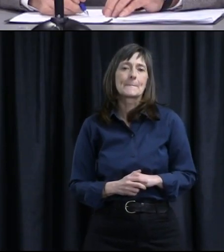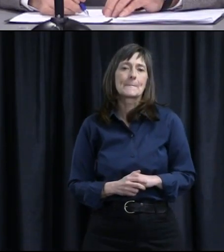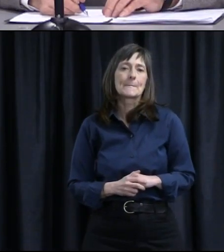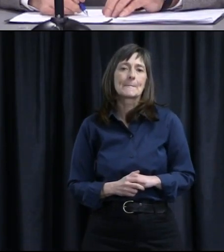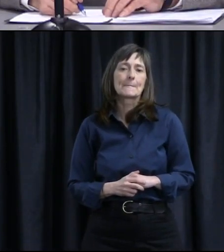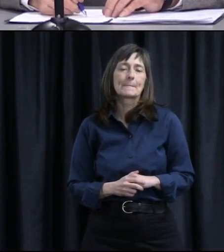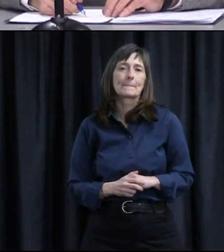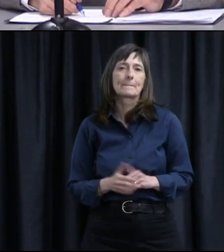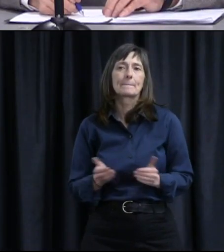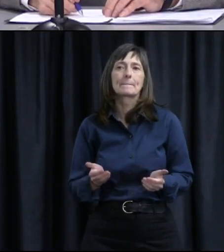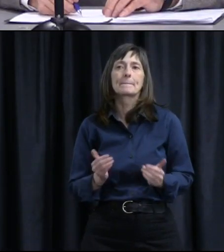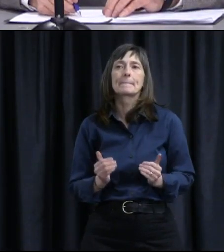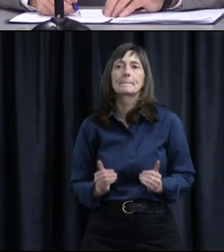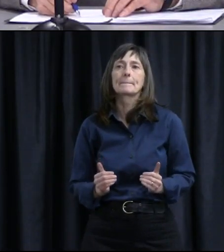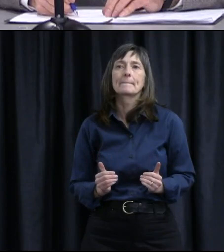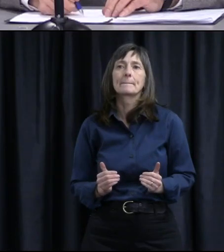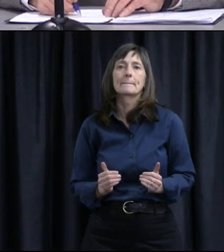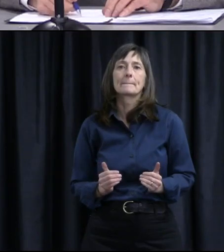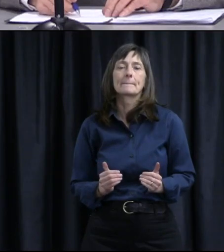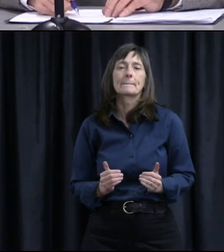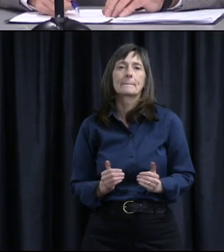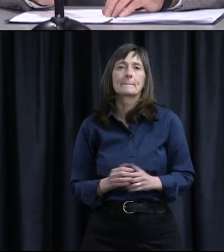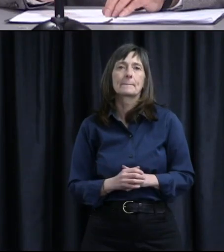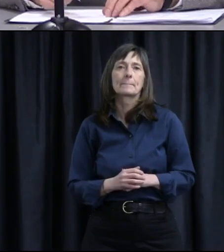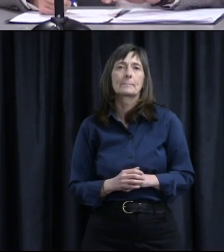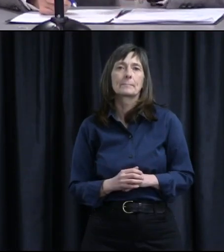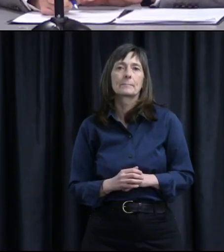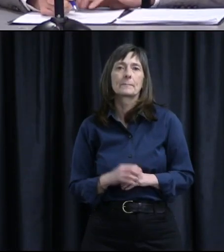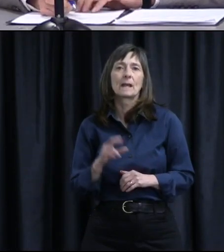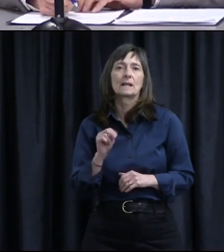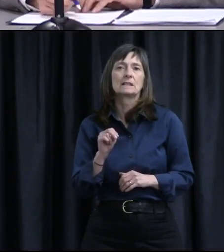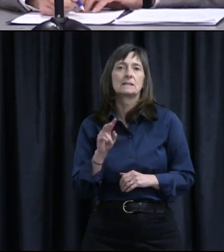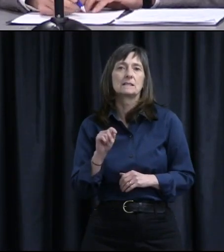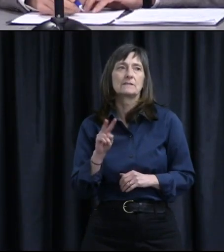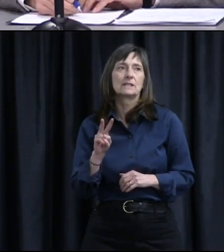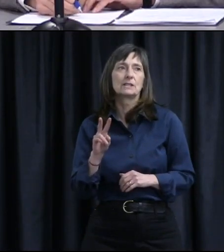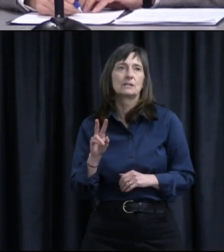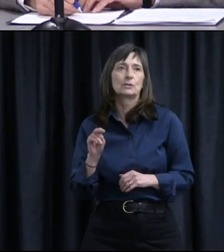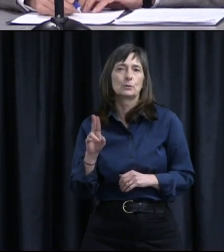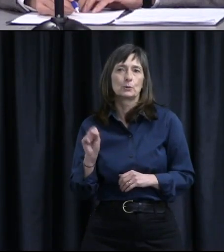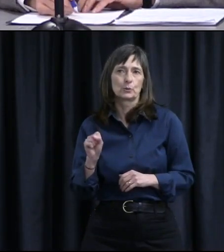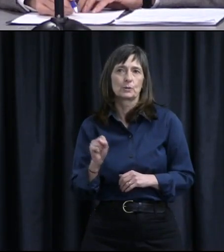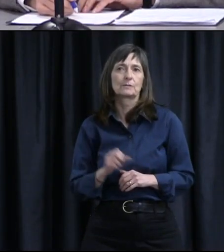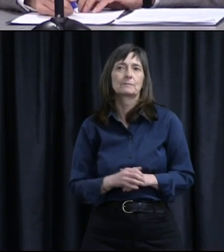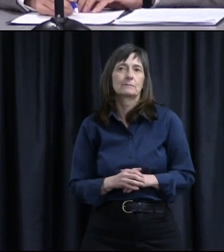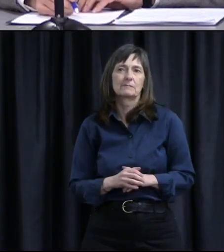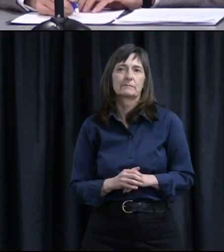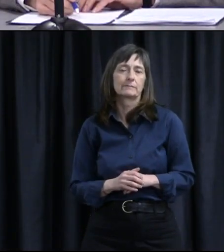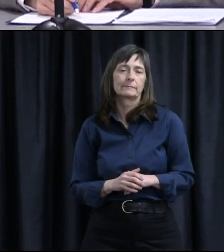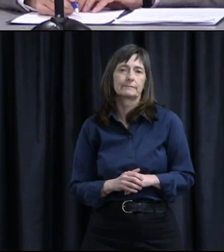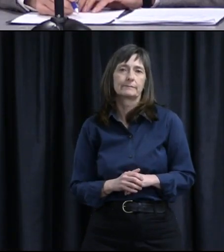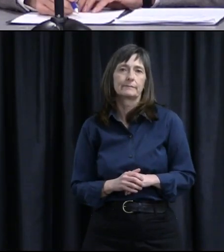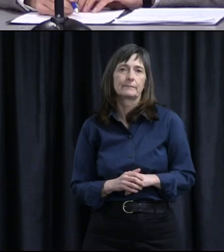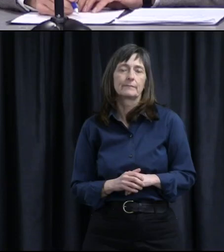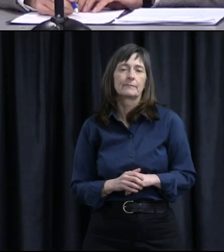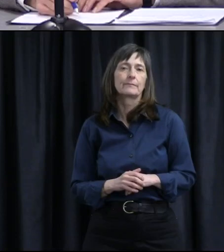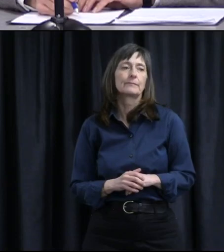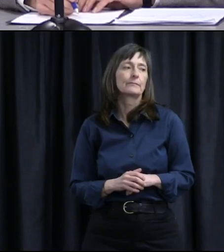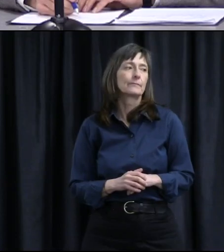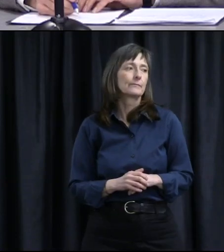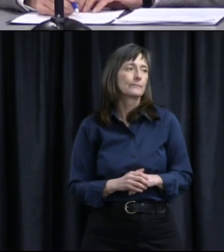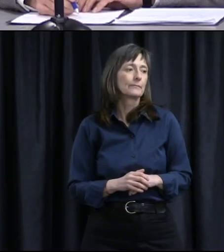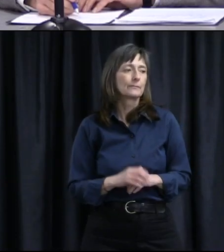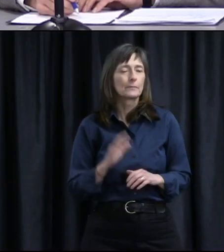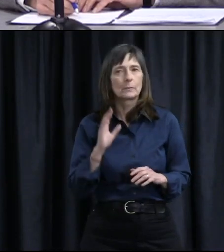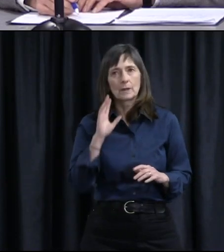The following question is from Don Bradshaw of NTV News. Please go ahead. Premier, picking up on